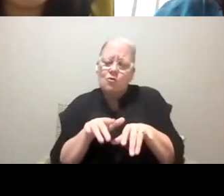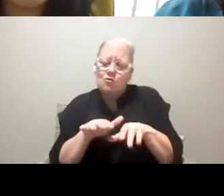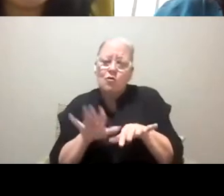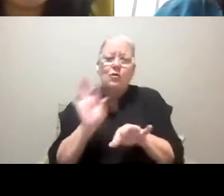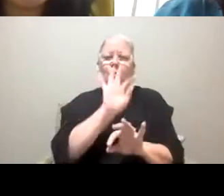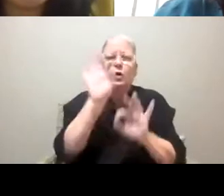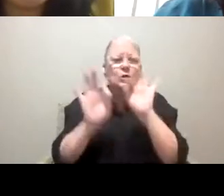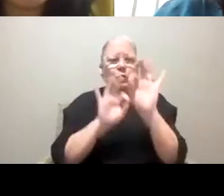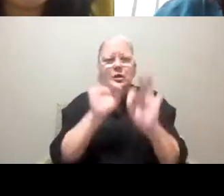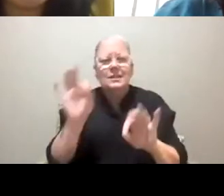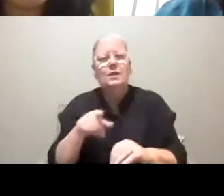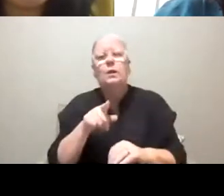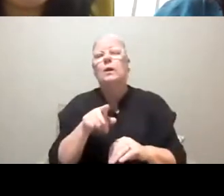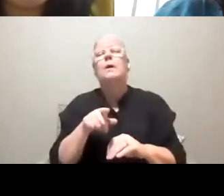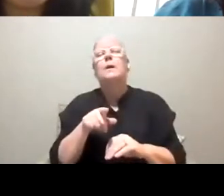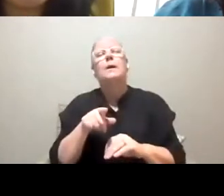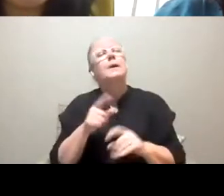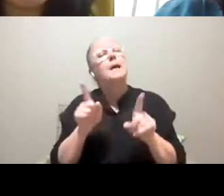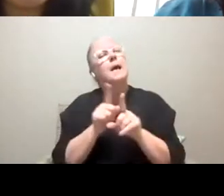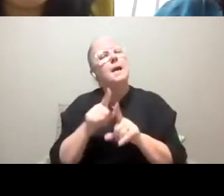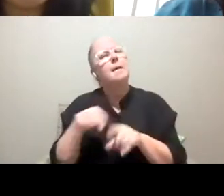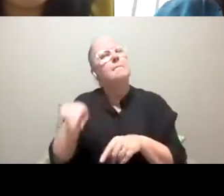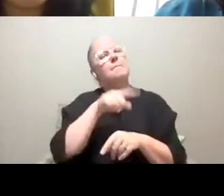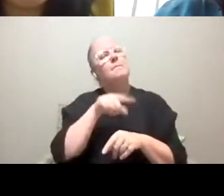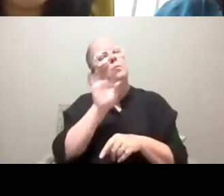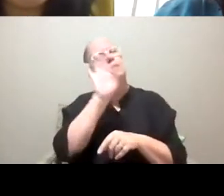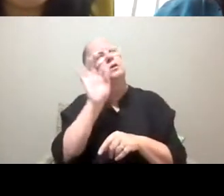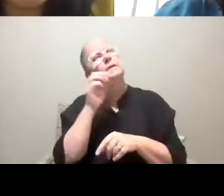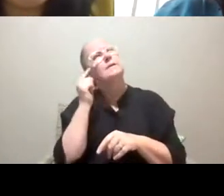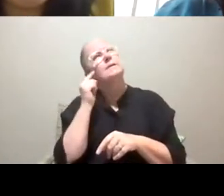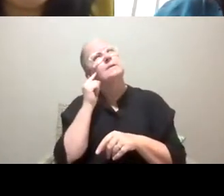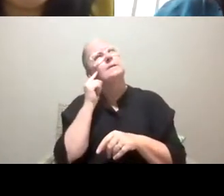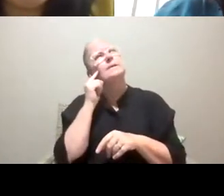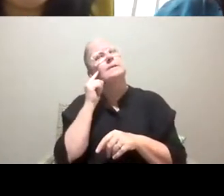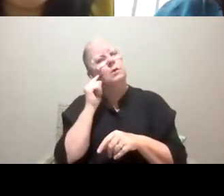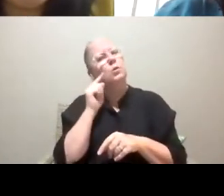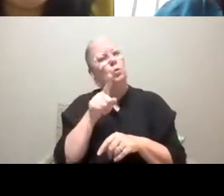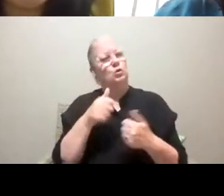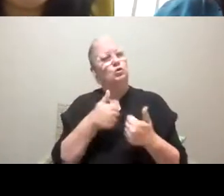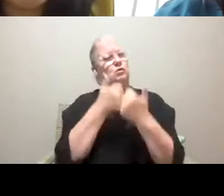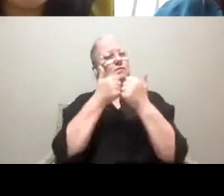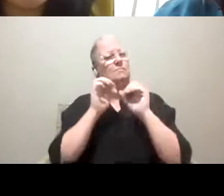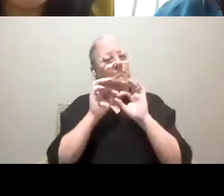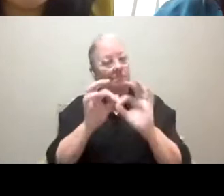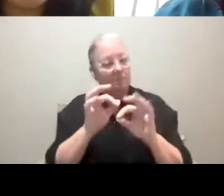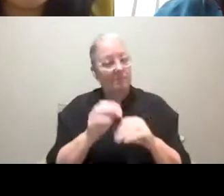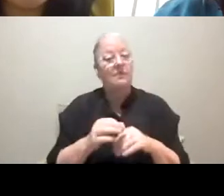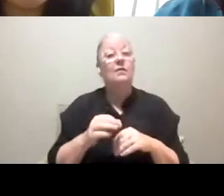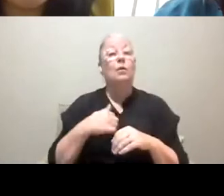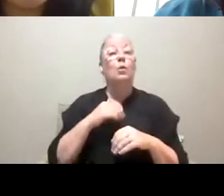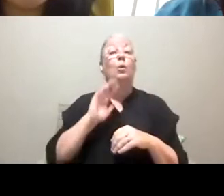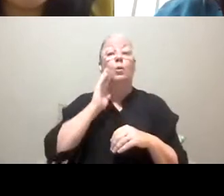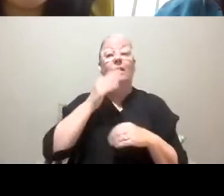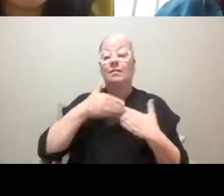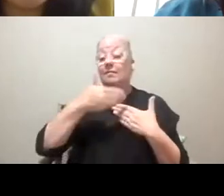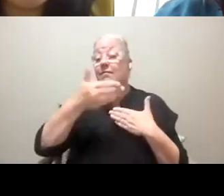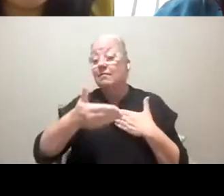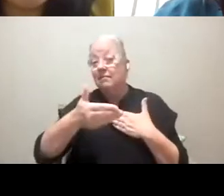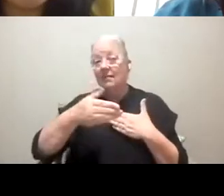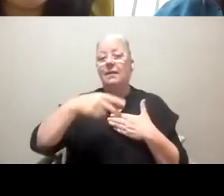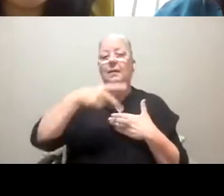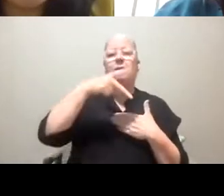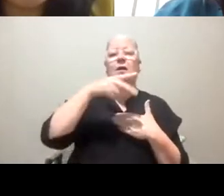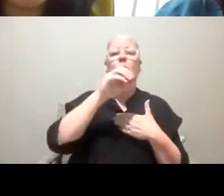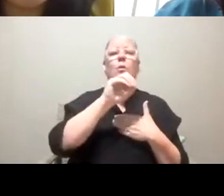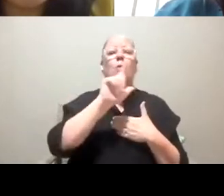challenging questions. We will shortly be sharing a poll with you. That poll has